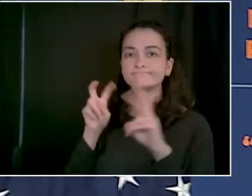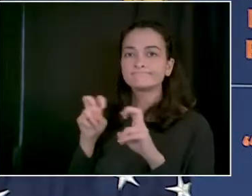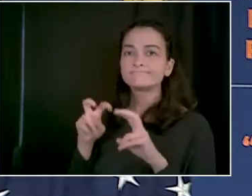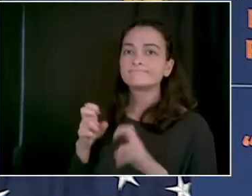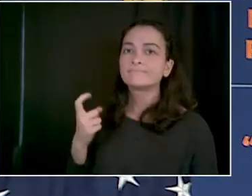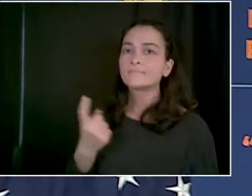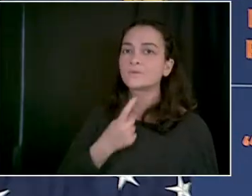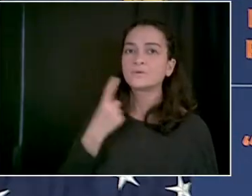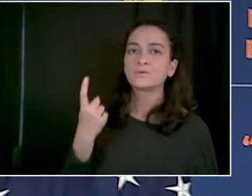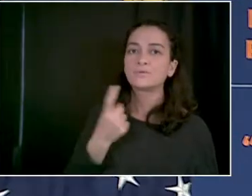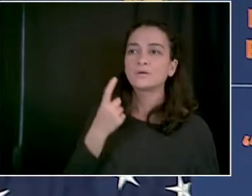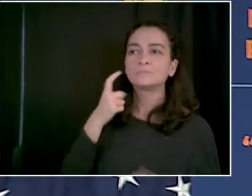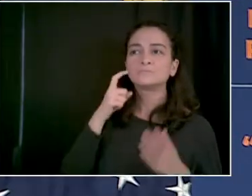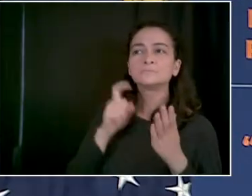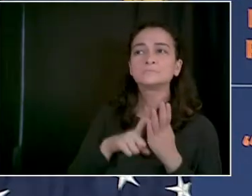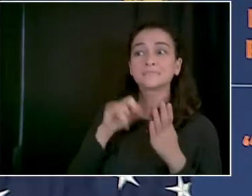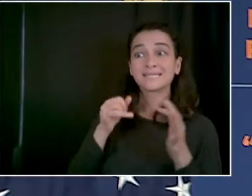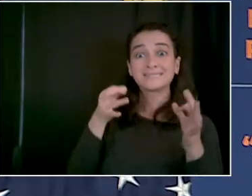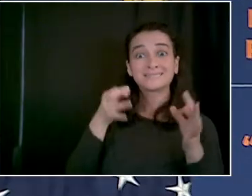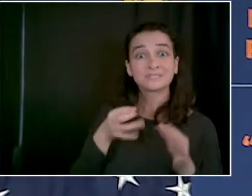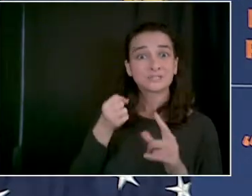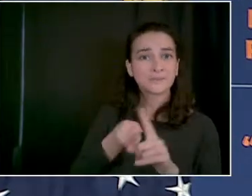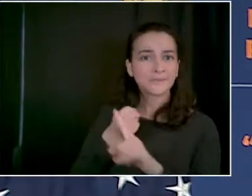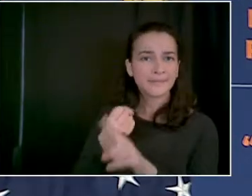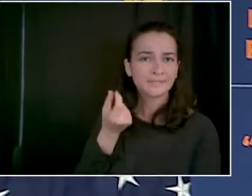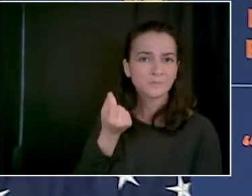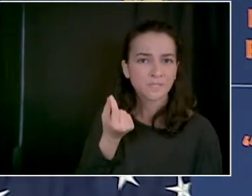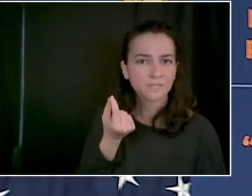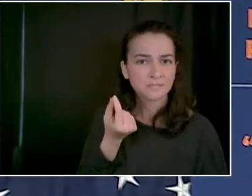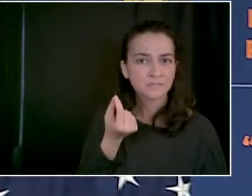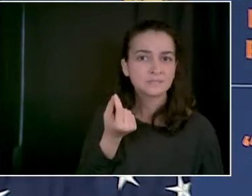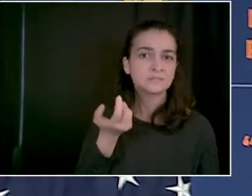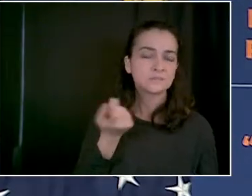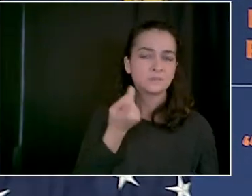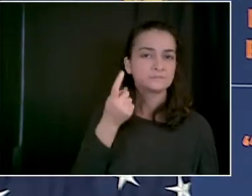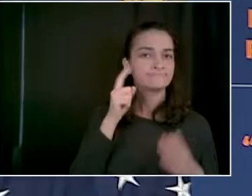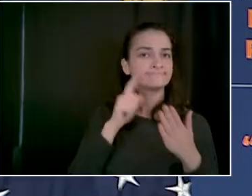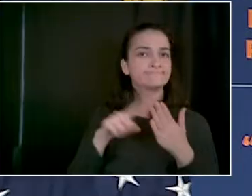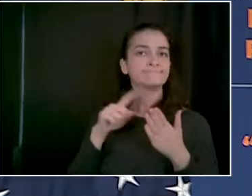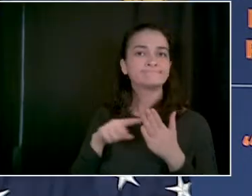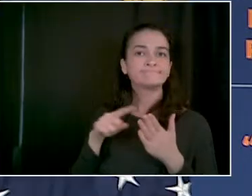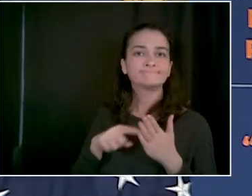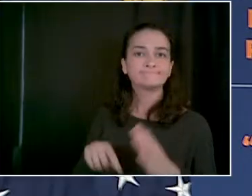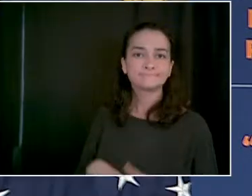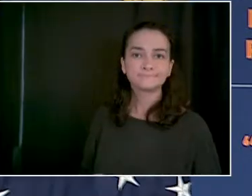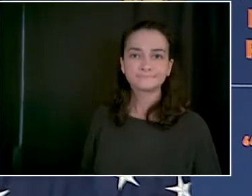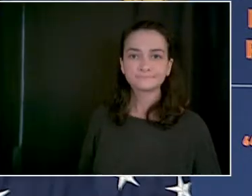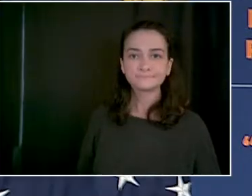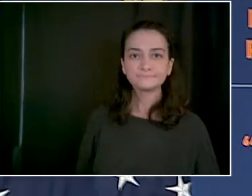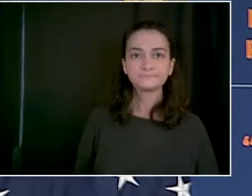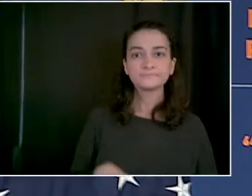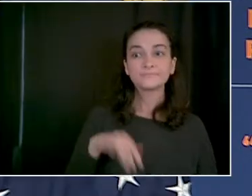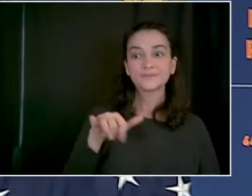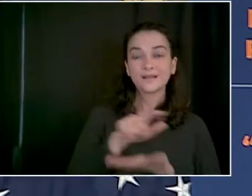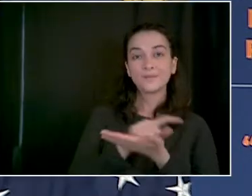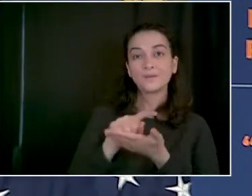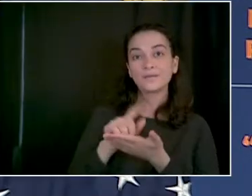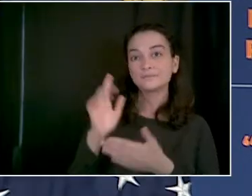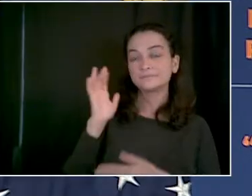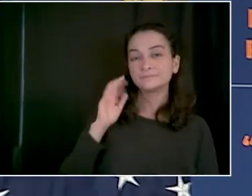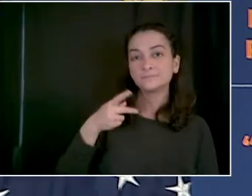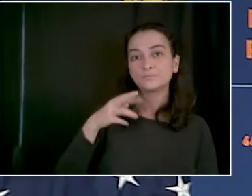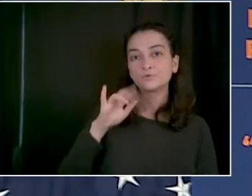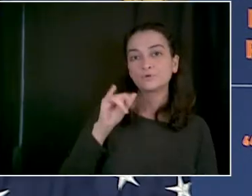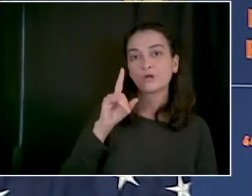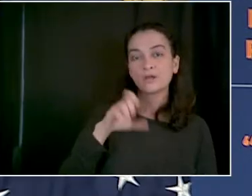an analysis and to make sure that it wouldn't. And based on, without us having to go through that full analysis, the Park Foundation made that